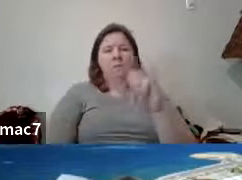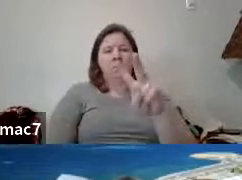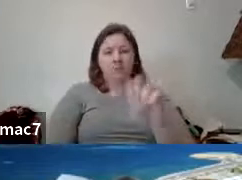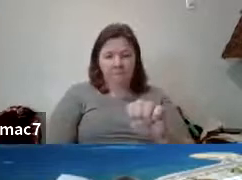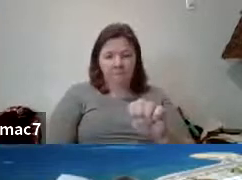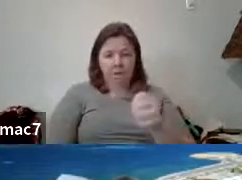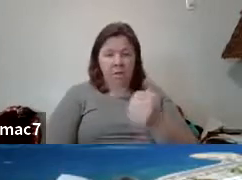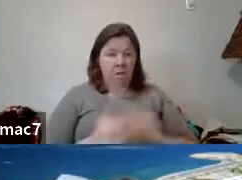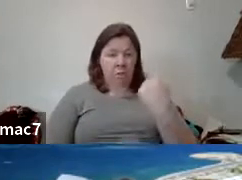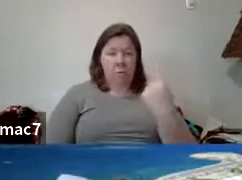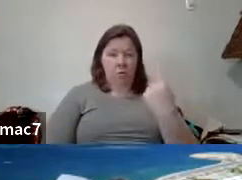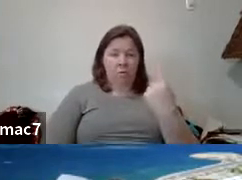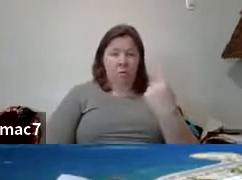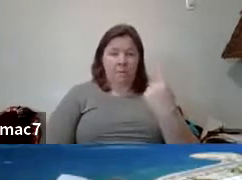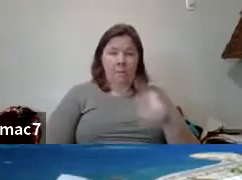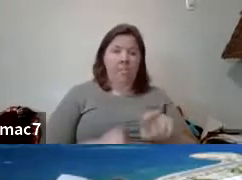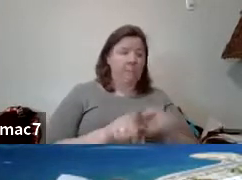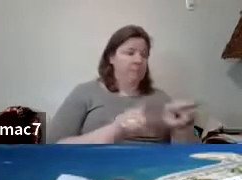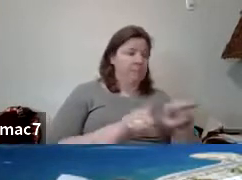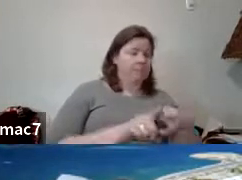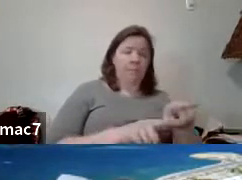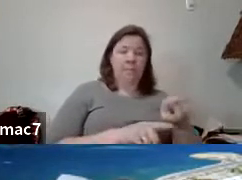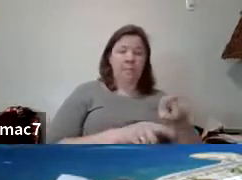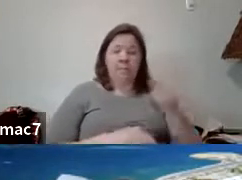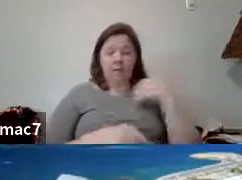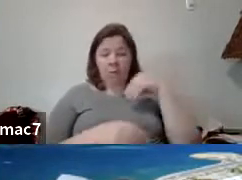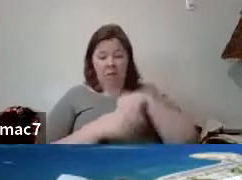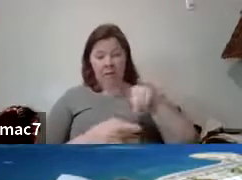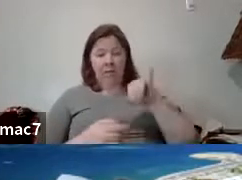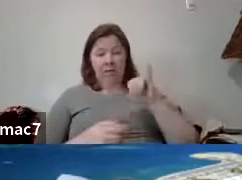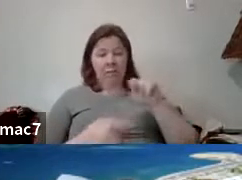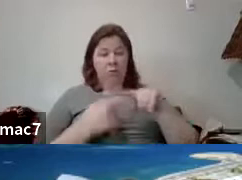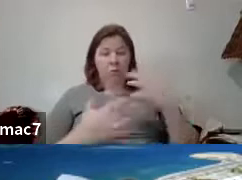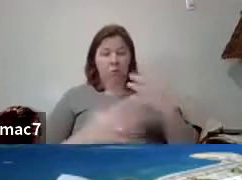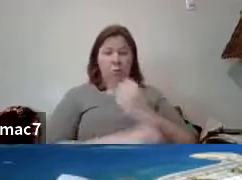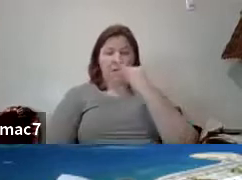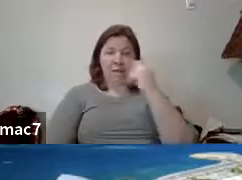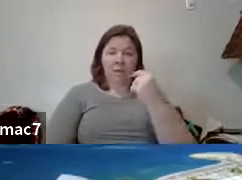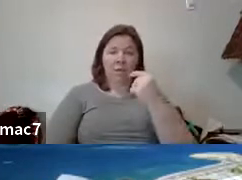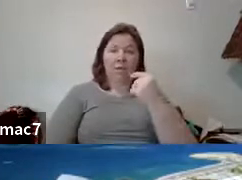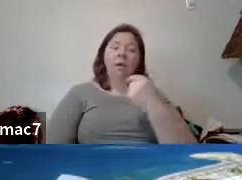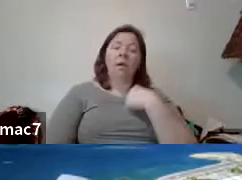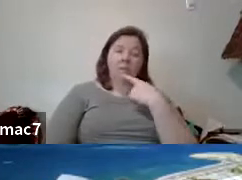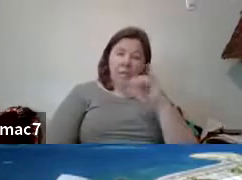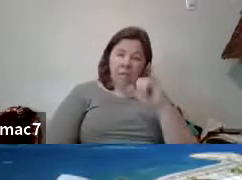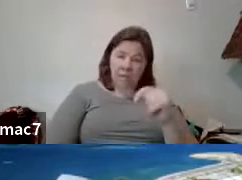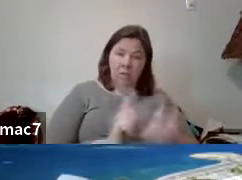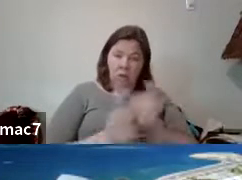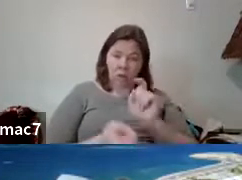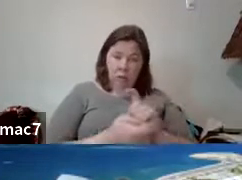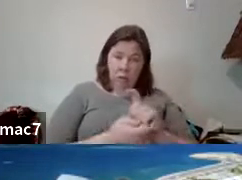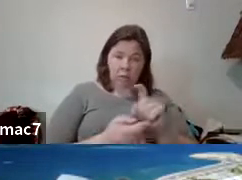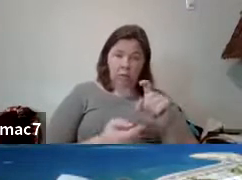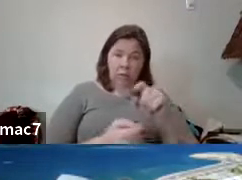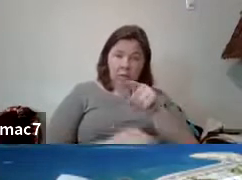Every single person, like the slogan is, we're in it to win it. And I've been consistently saying it is changed to if